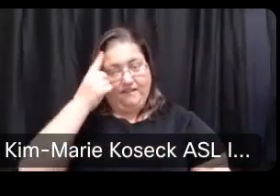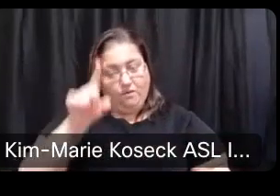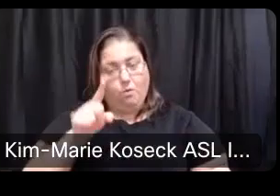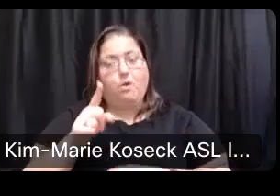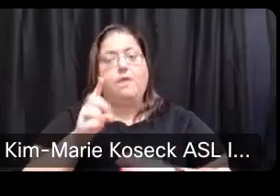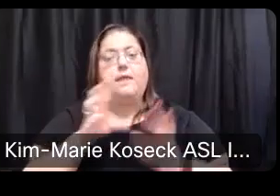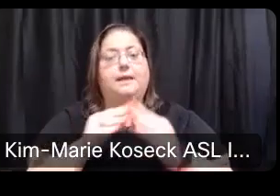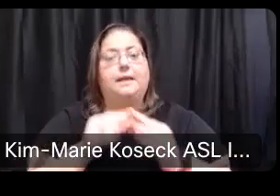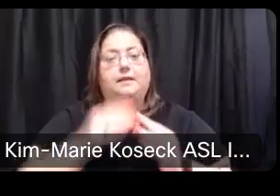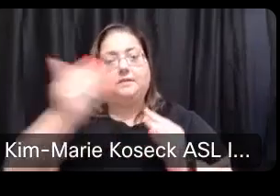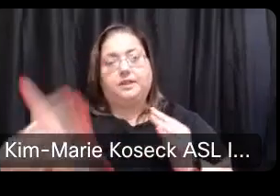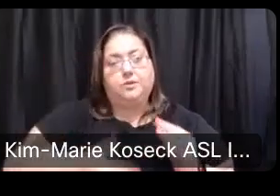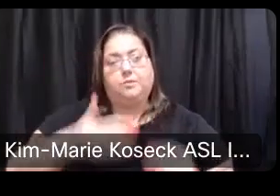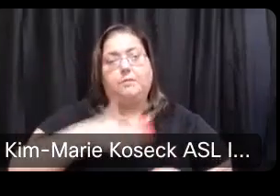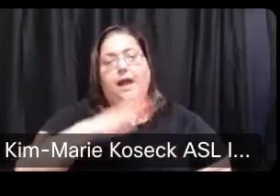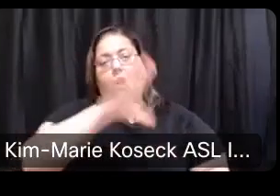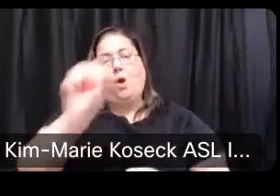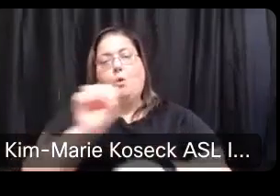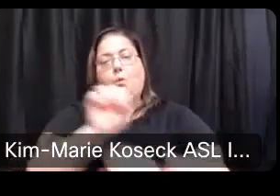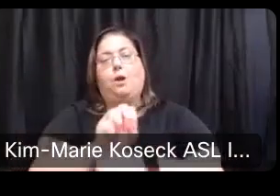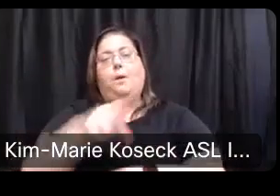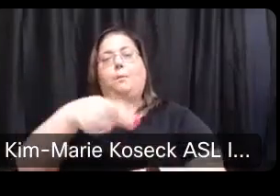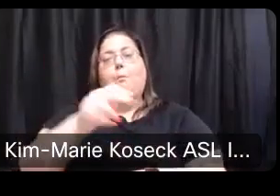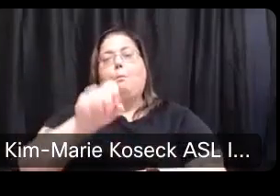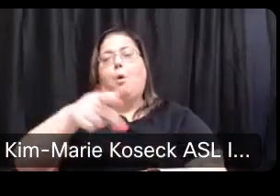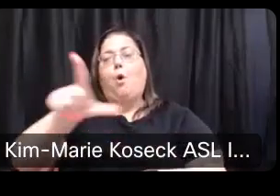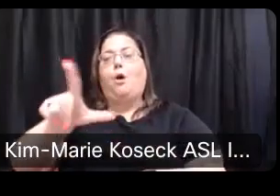I'd like to introduce my colleague, Paul Beyer.